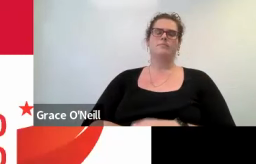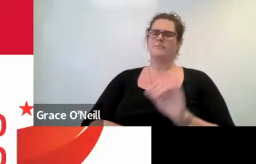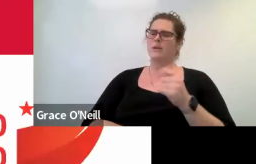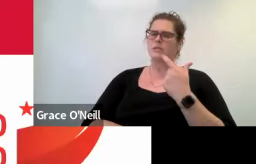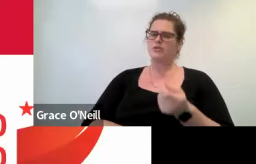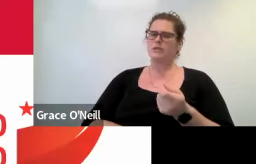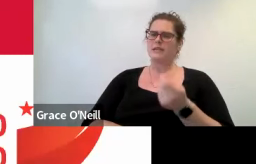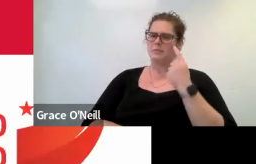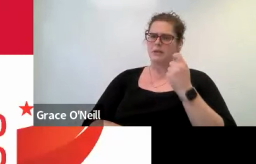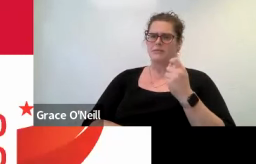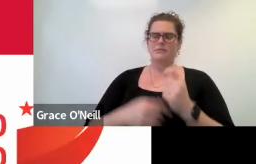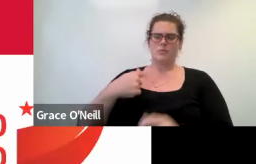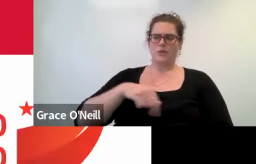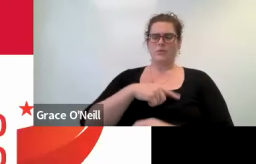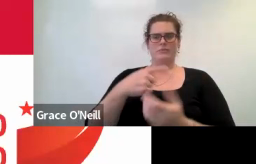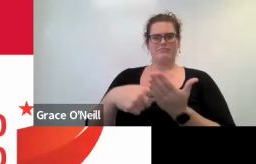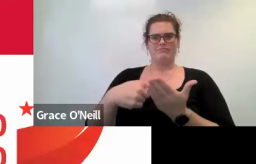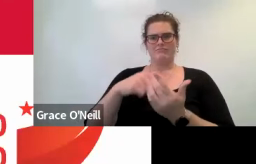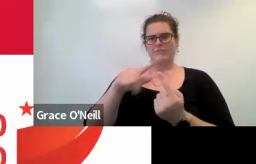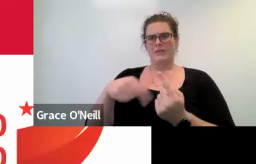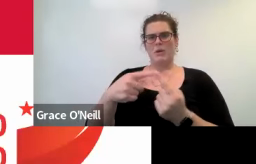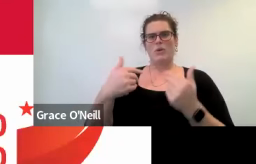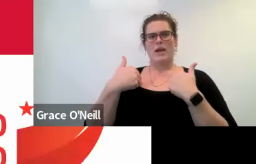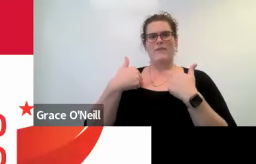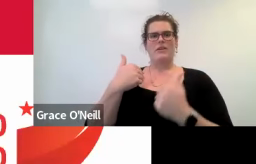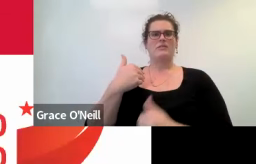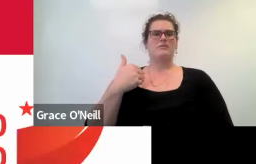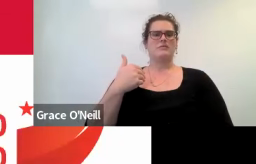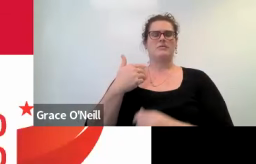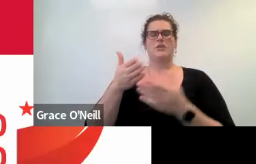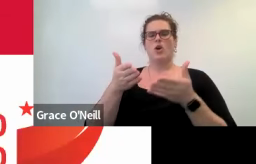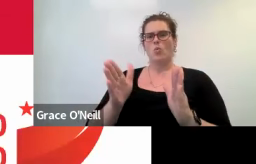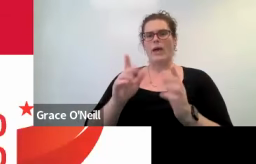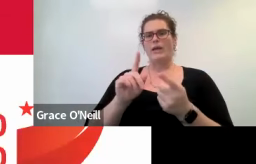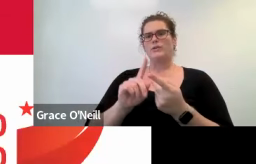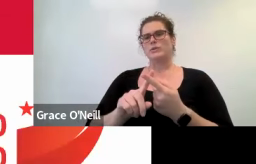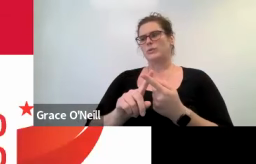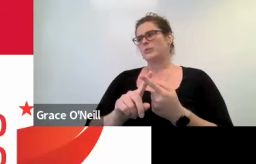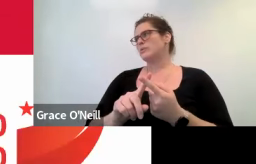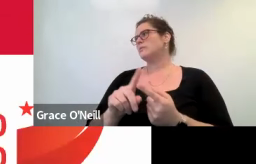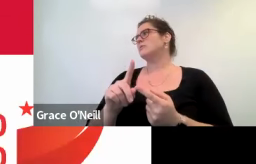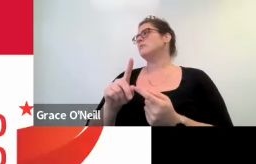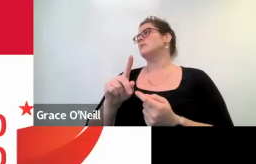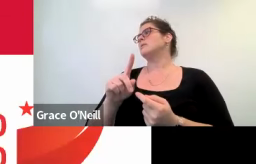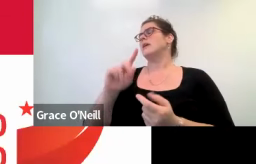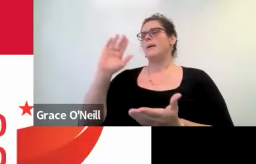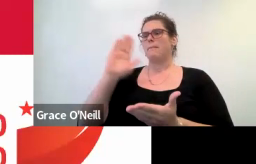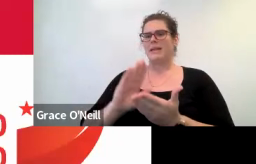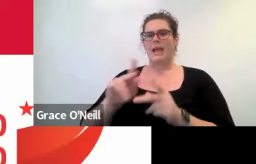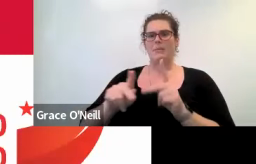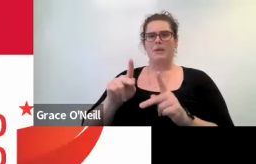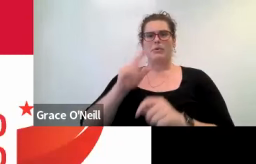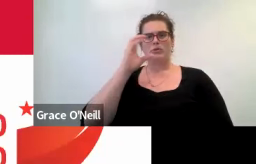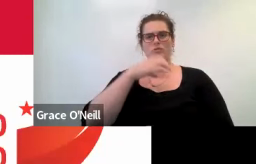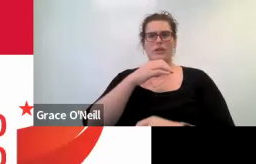because we talked about having a way to mitigate people coming into people's homes